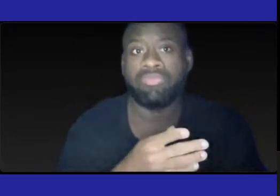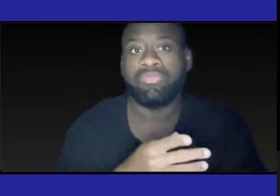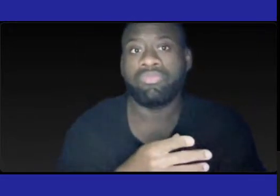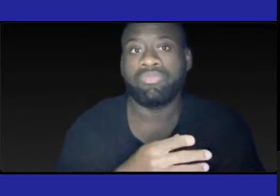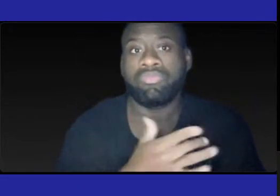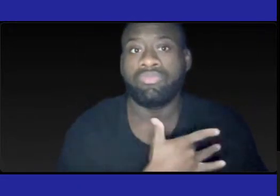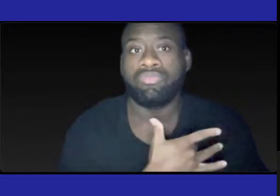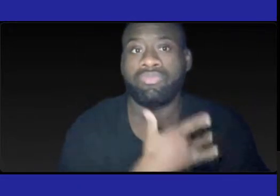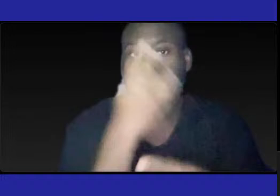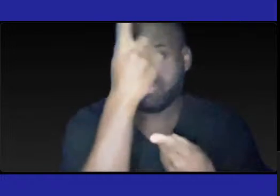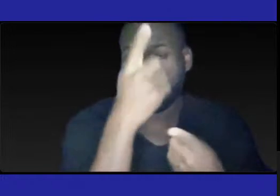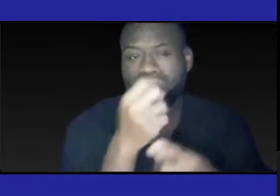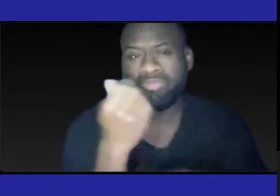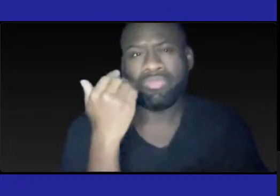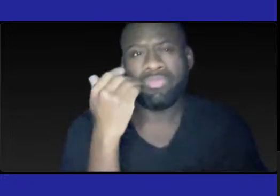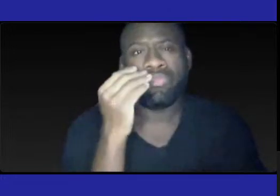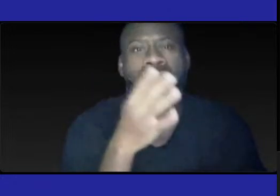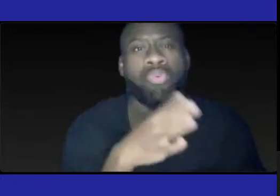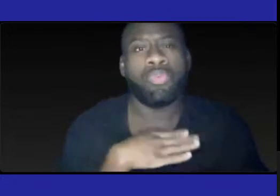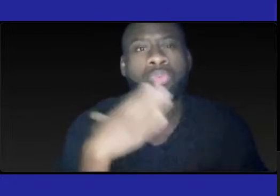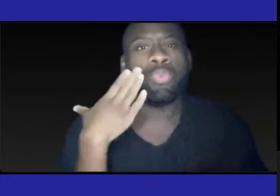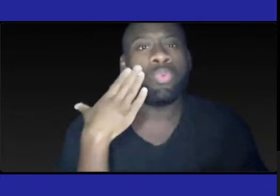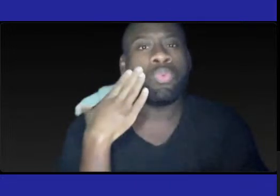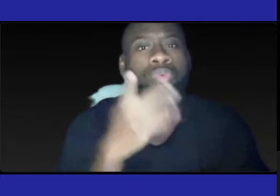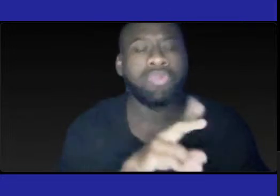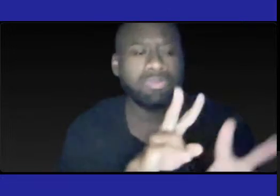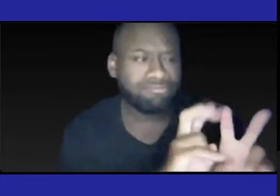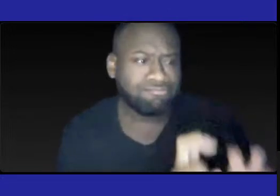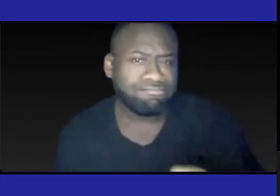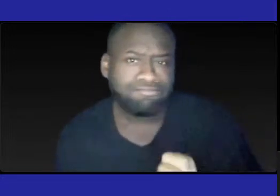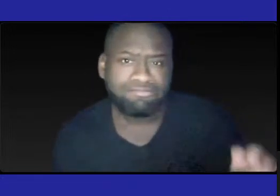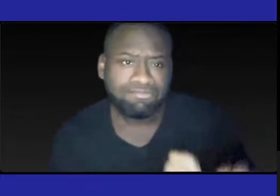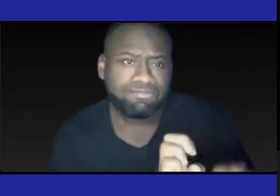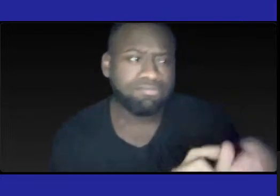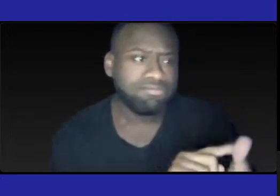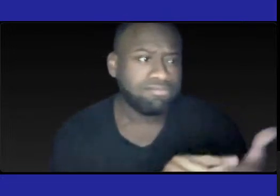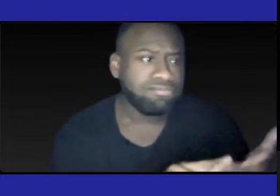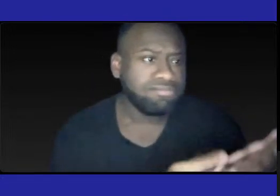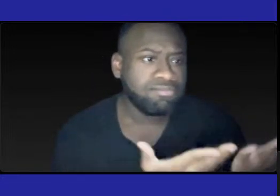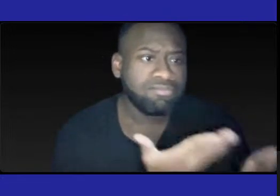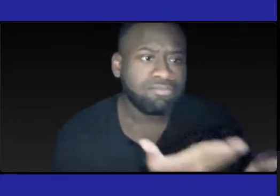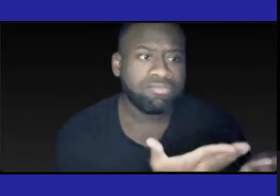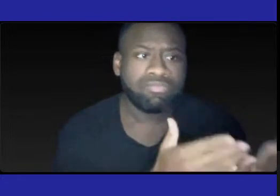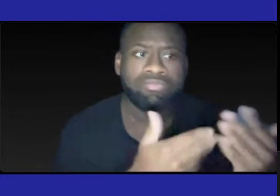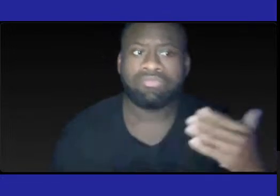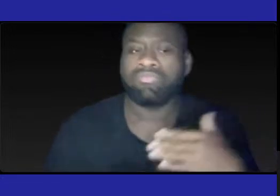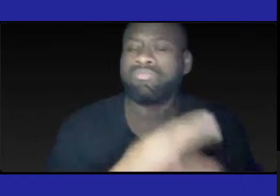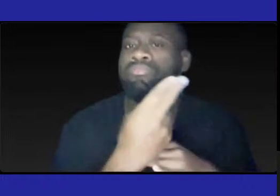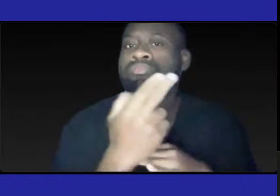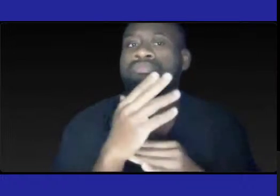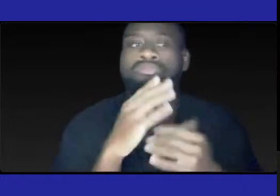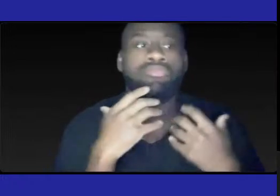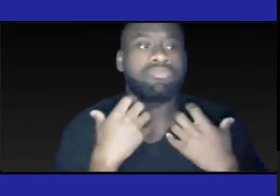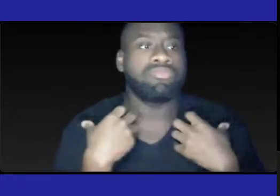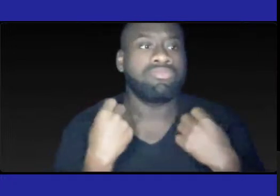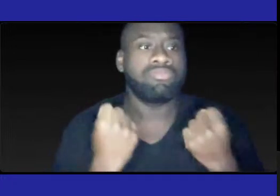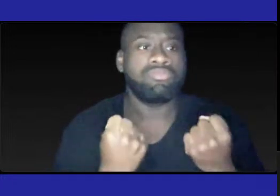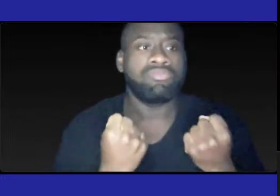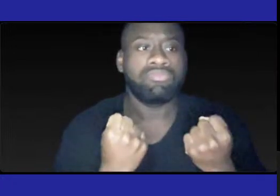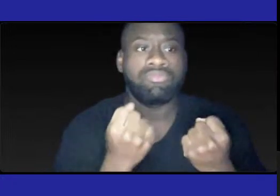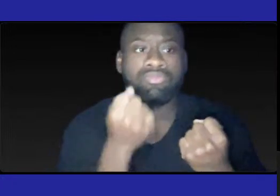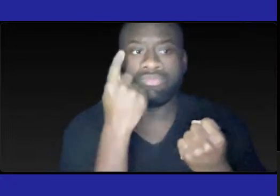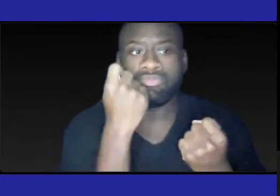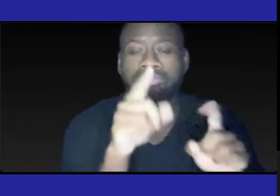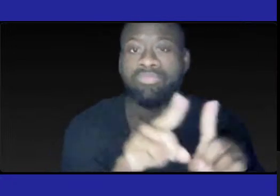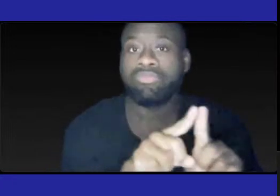And so those are the ones that we're able to evaluate and then either refer for a higher level of care to our regional perinatal center and